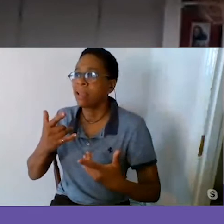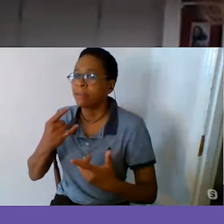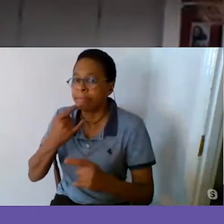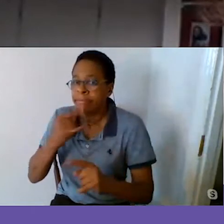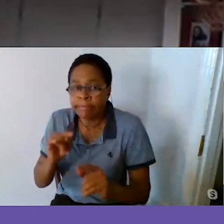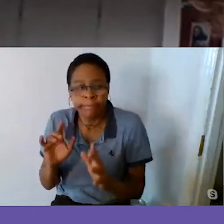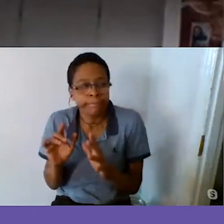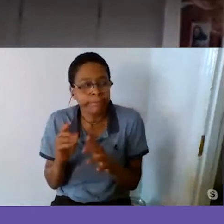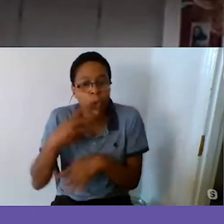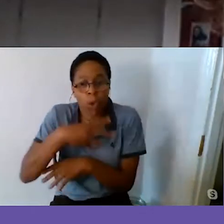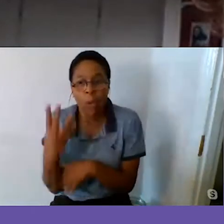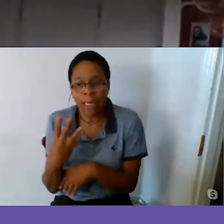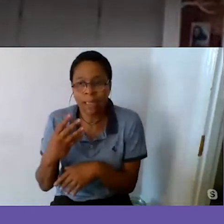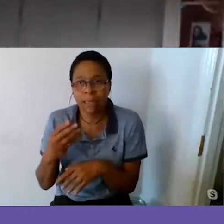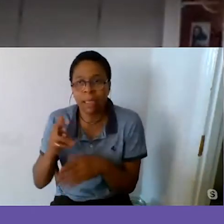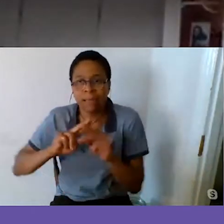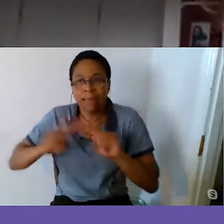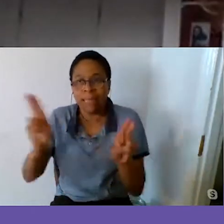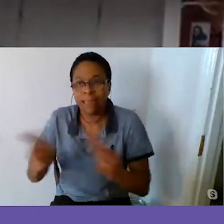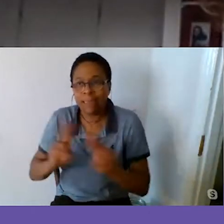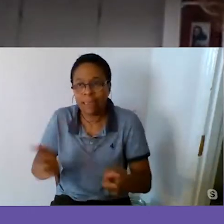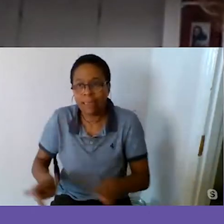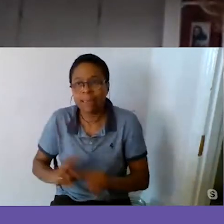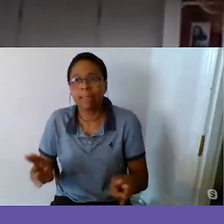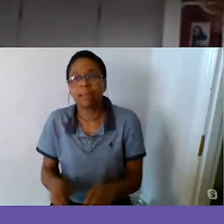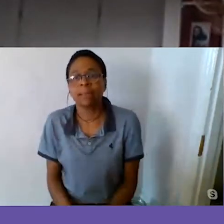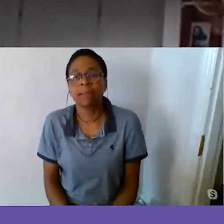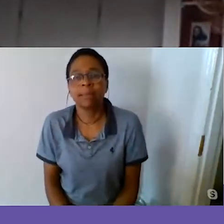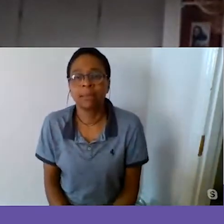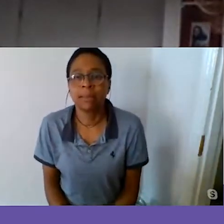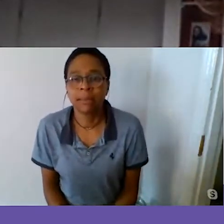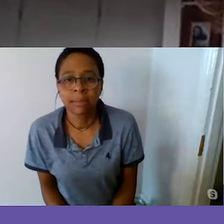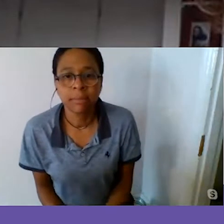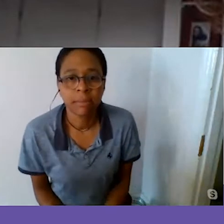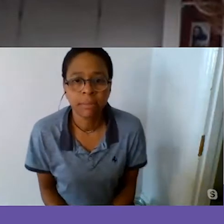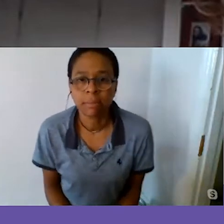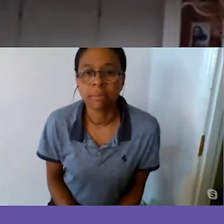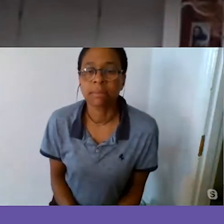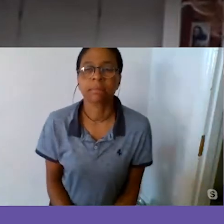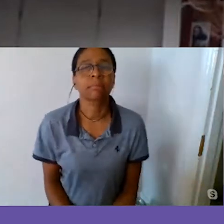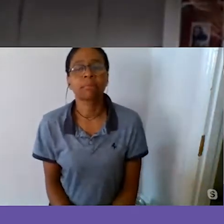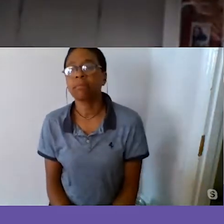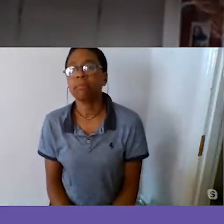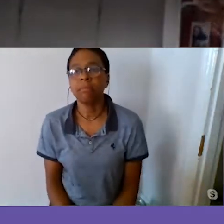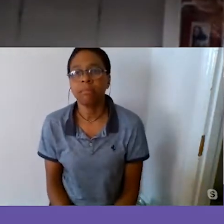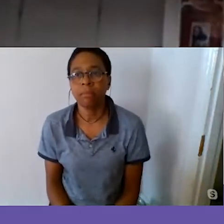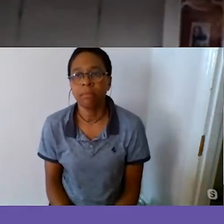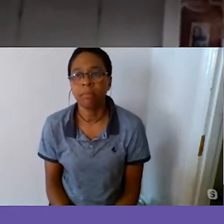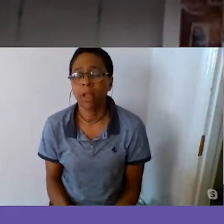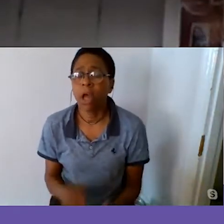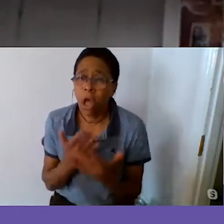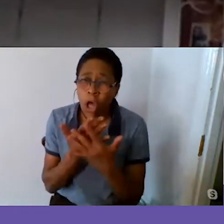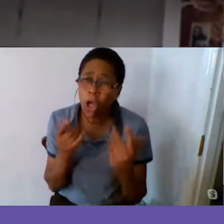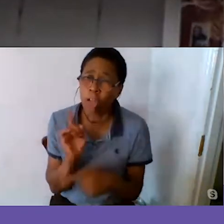like, queerness. And I think a lot of that, when you're working with an